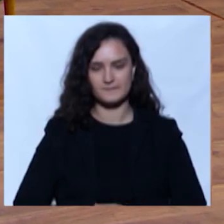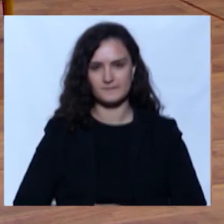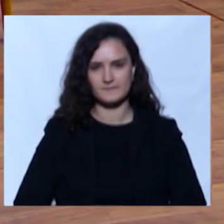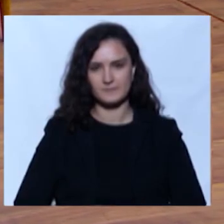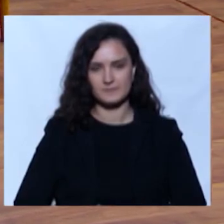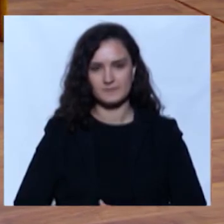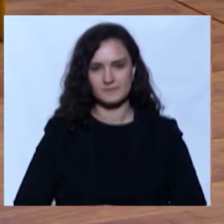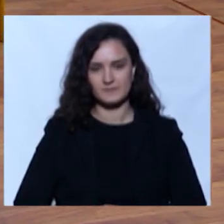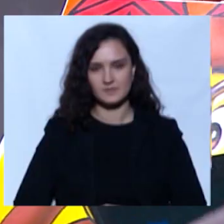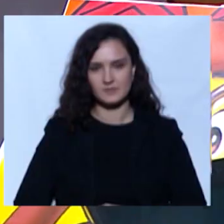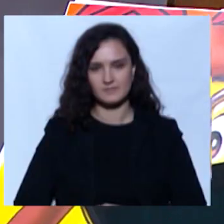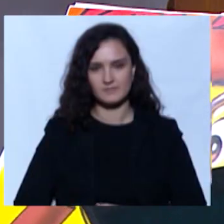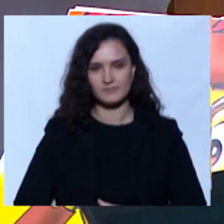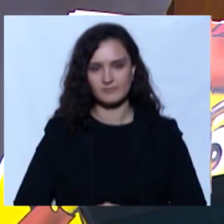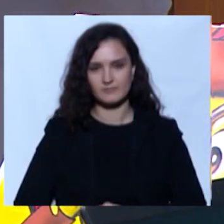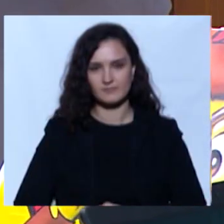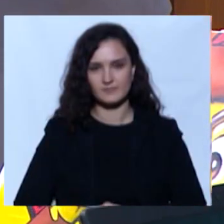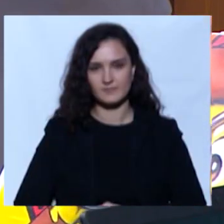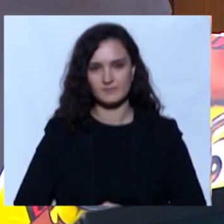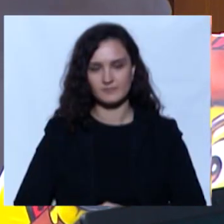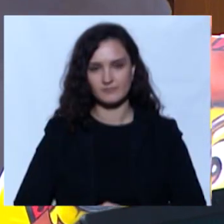The tree was too